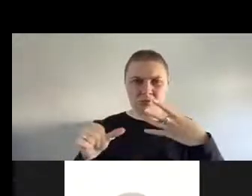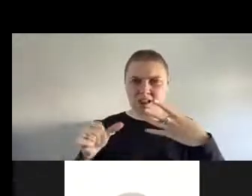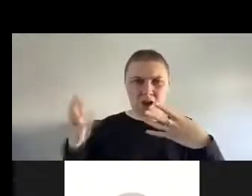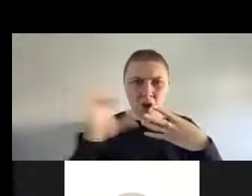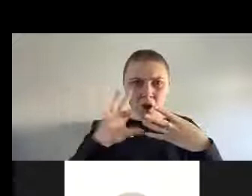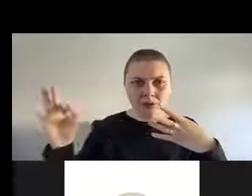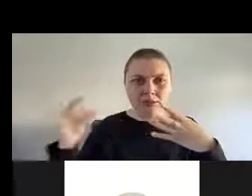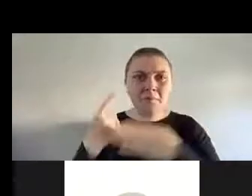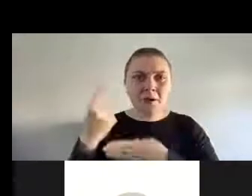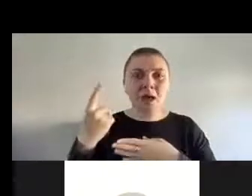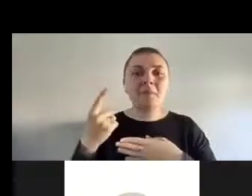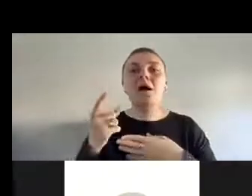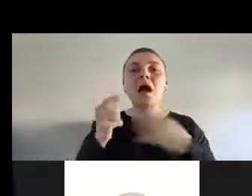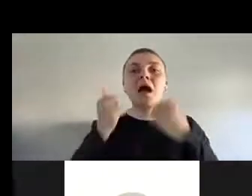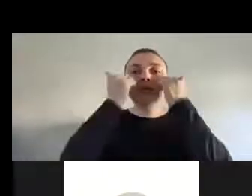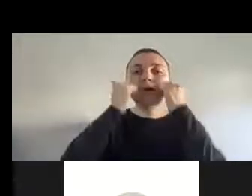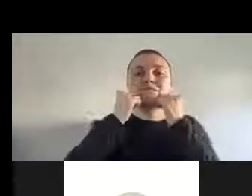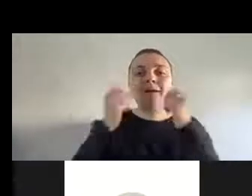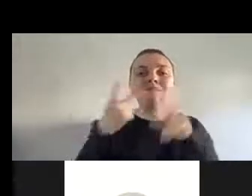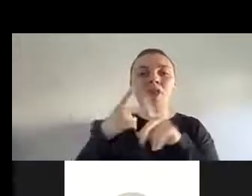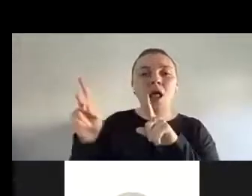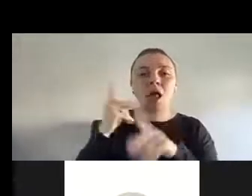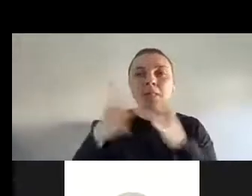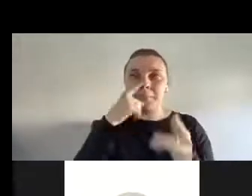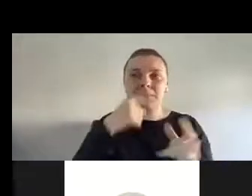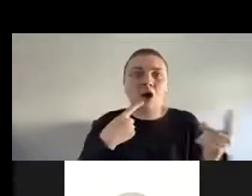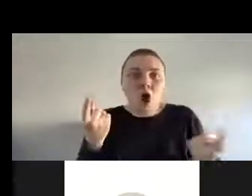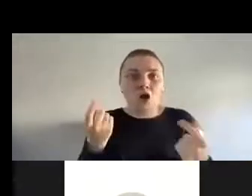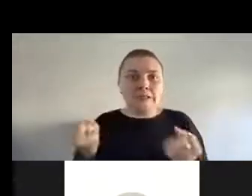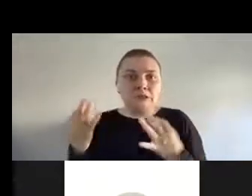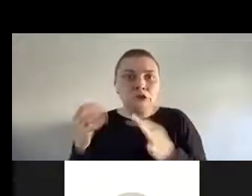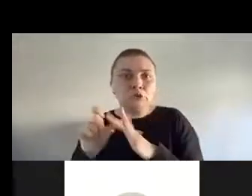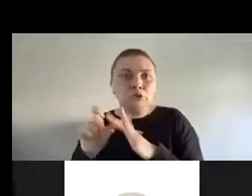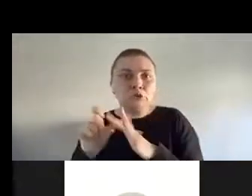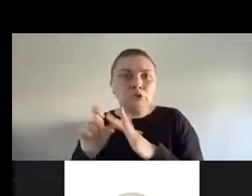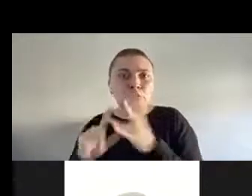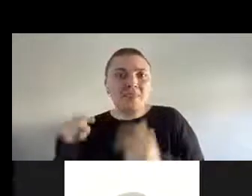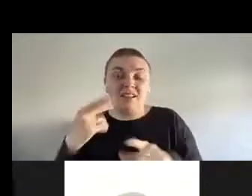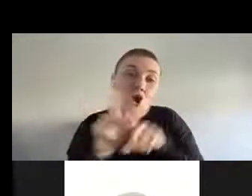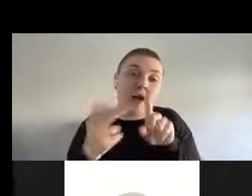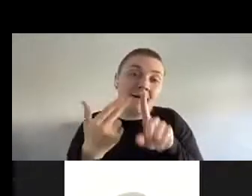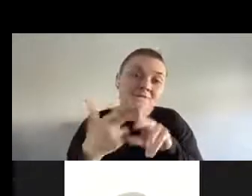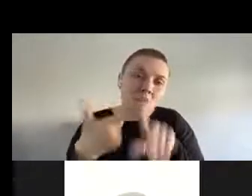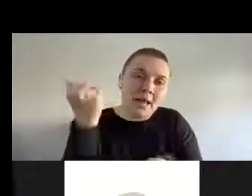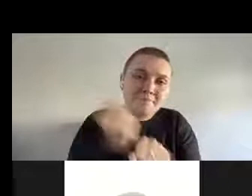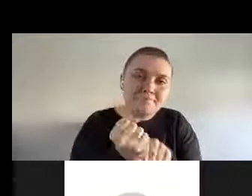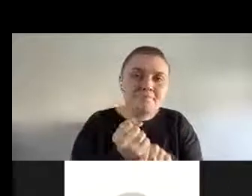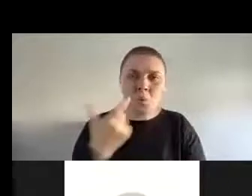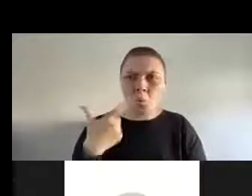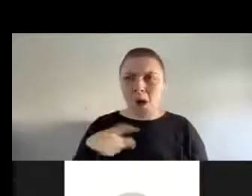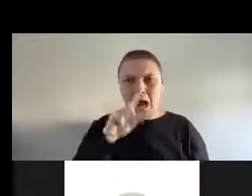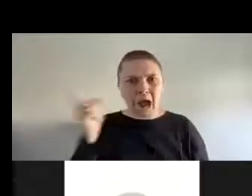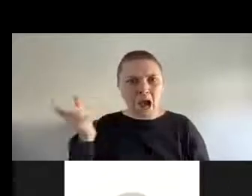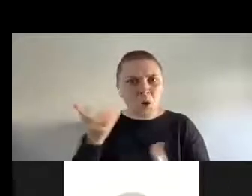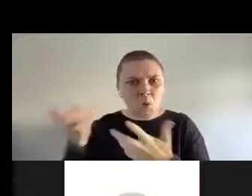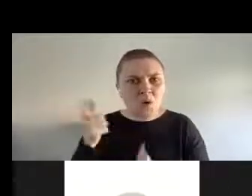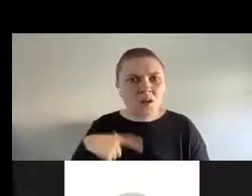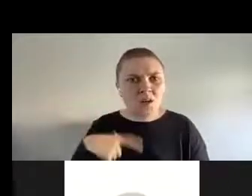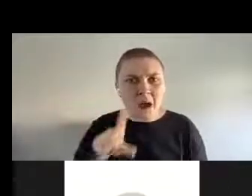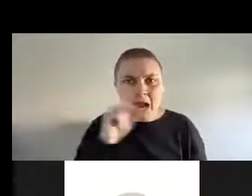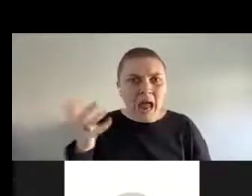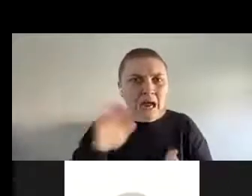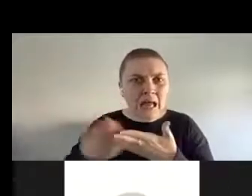justify violence from others outside the relationship. You know, for example, why can't she cook? Why can't she